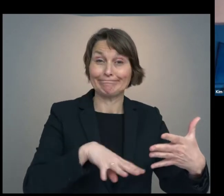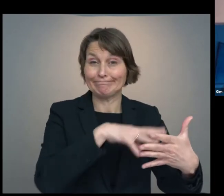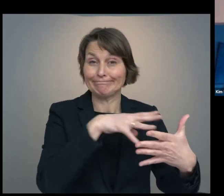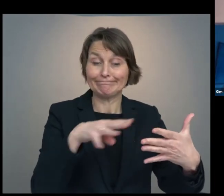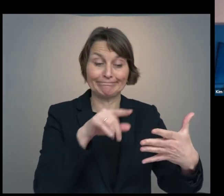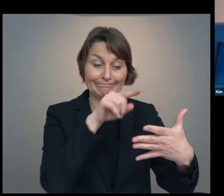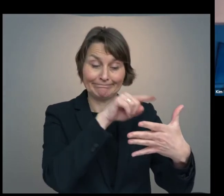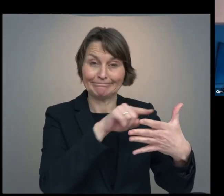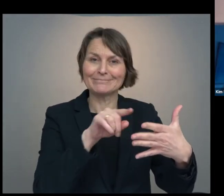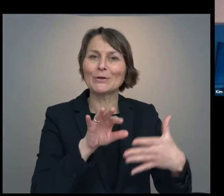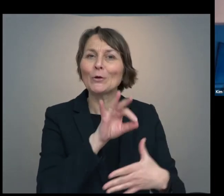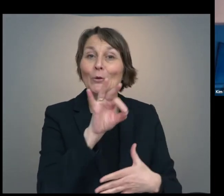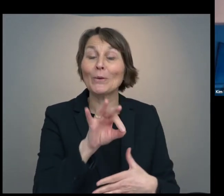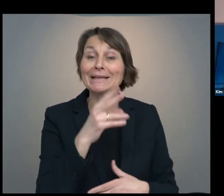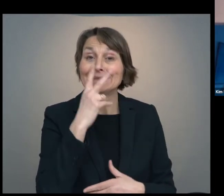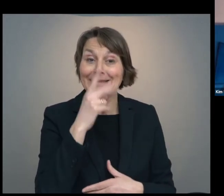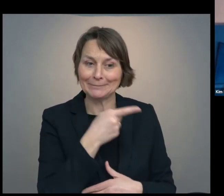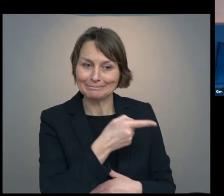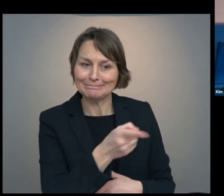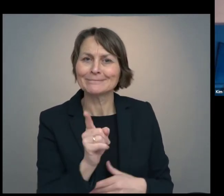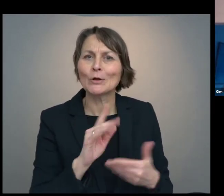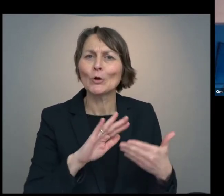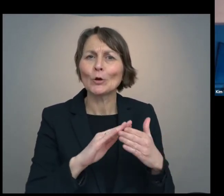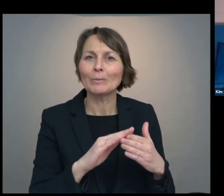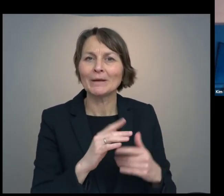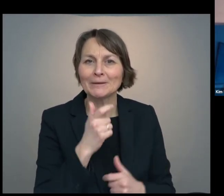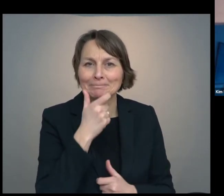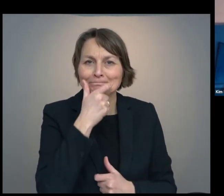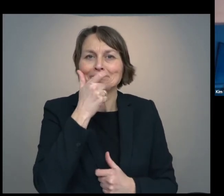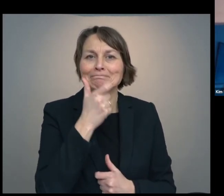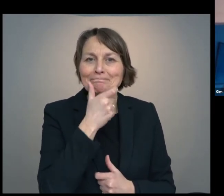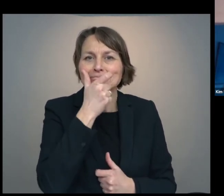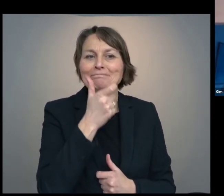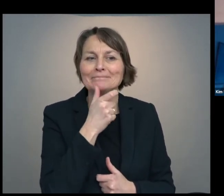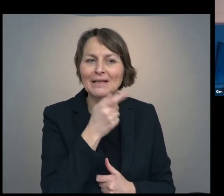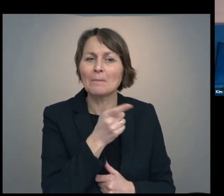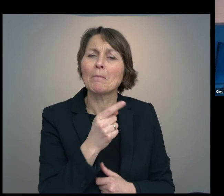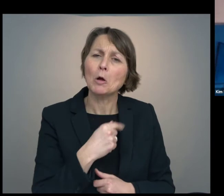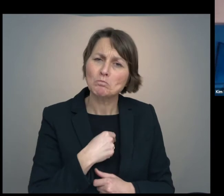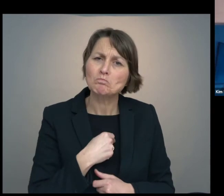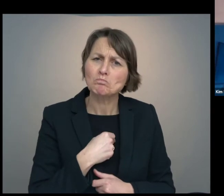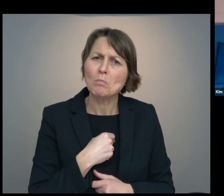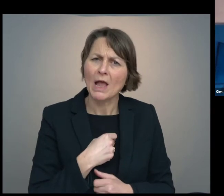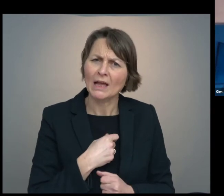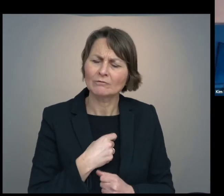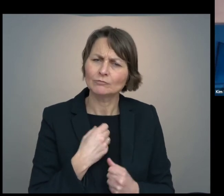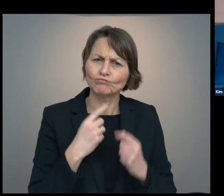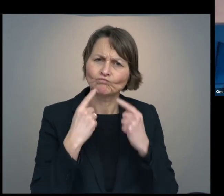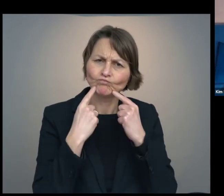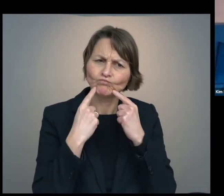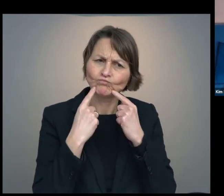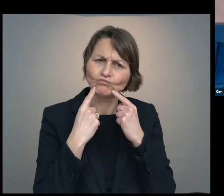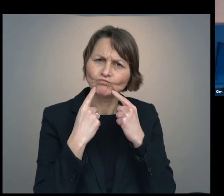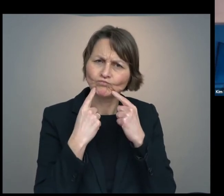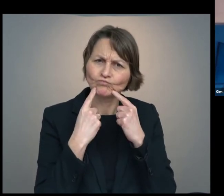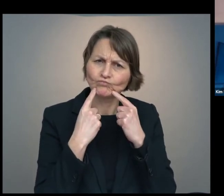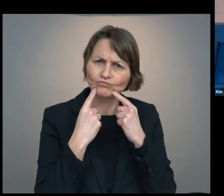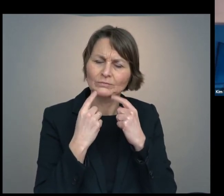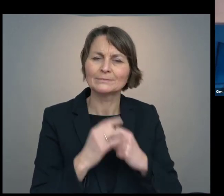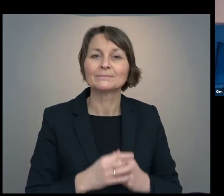question in the spreadsheet, and it illustrates the humour in our community, but has a serious side.